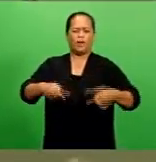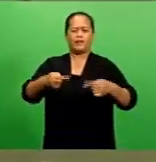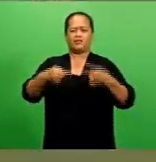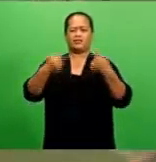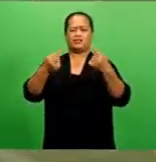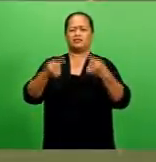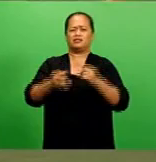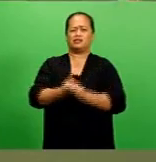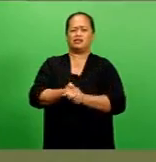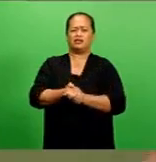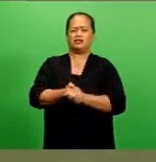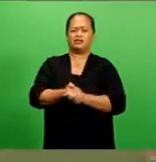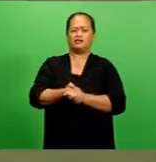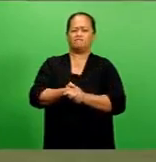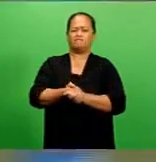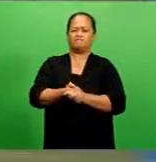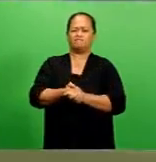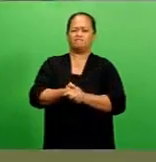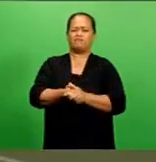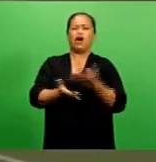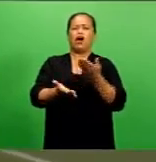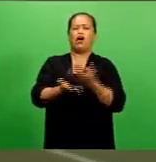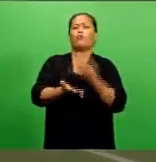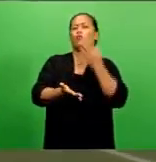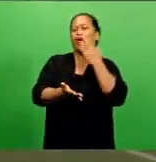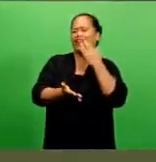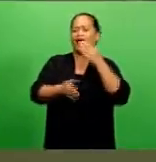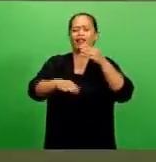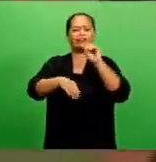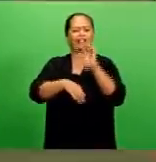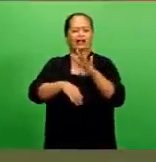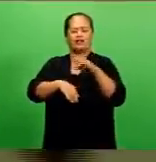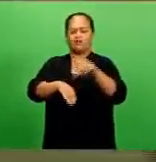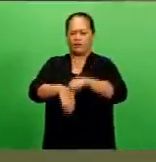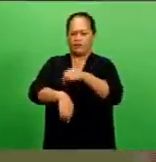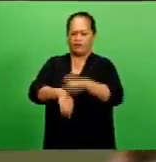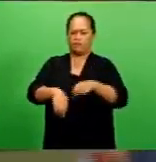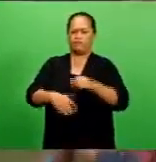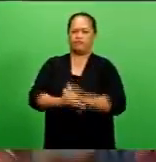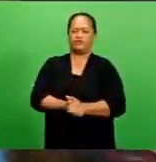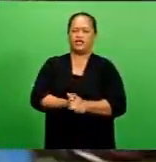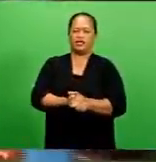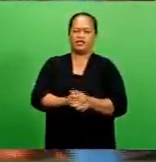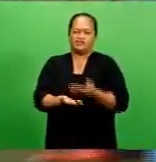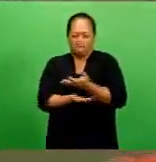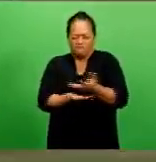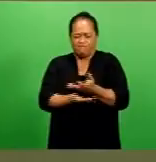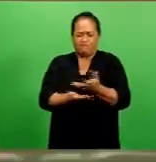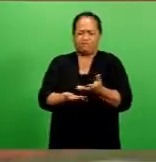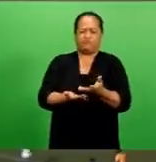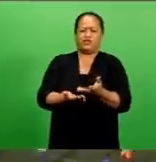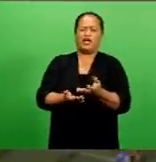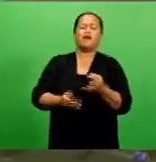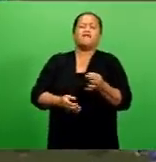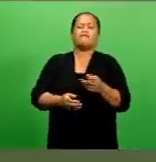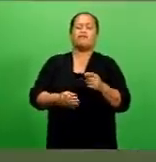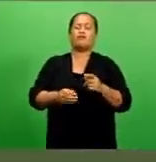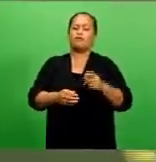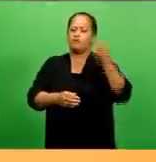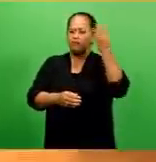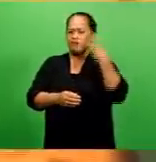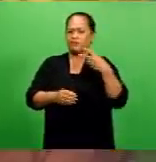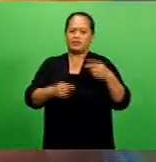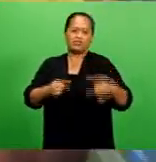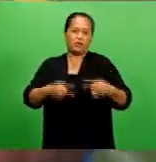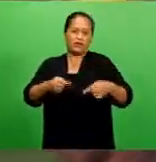I think on the 10th of April. Discussions are still underway for a separate women's competition if sponsors endorse the